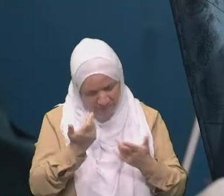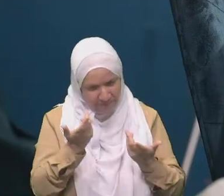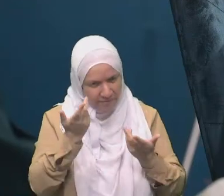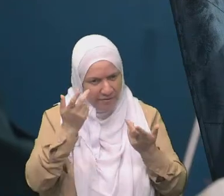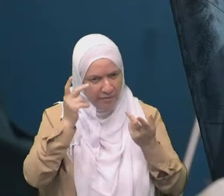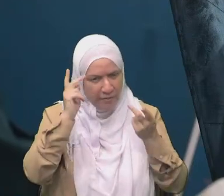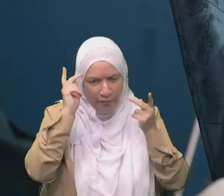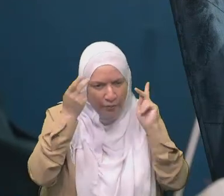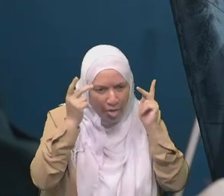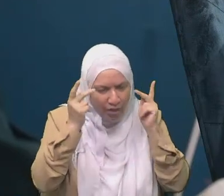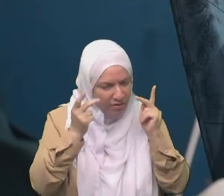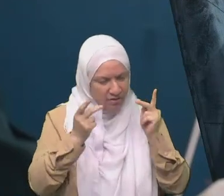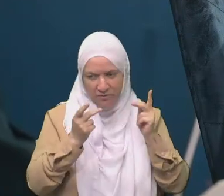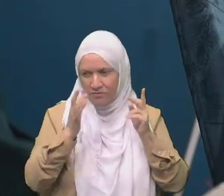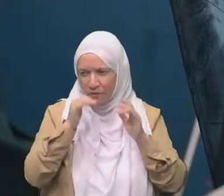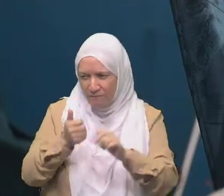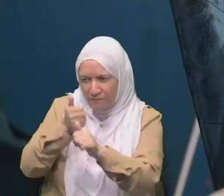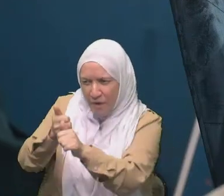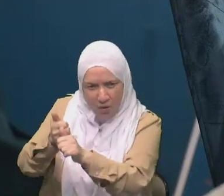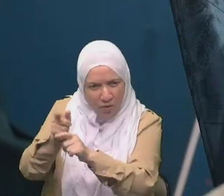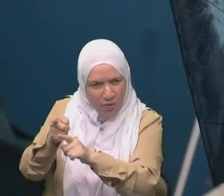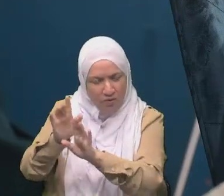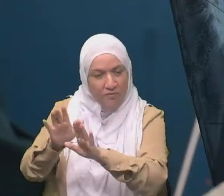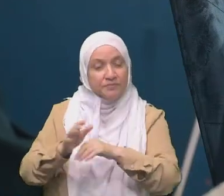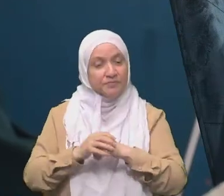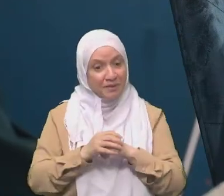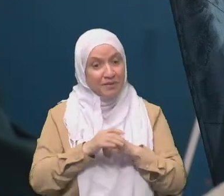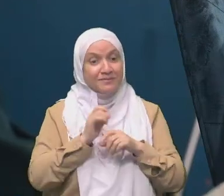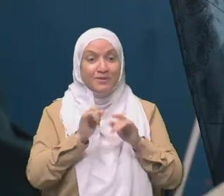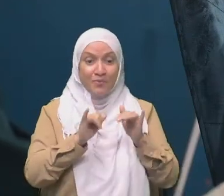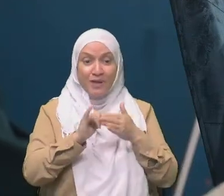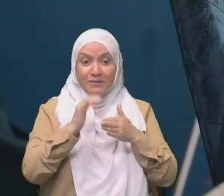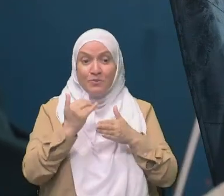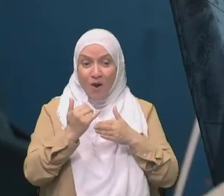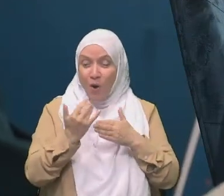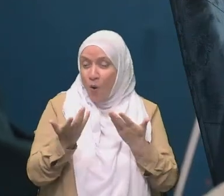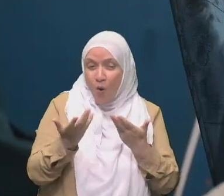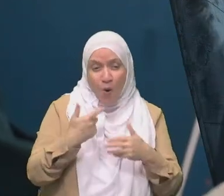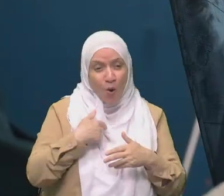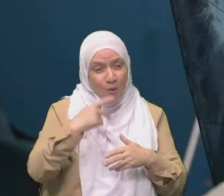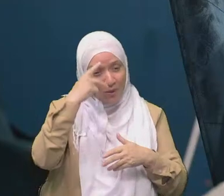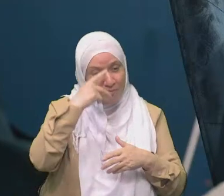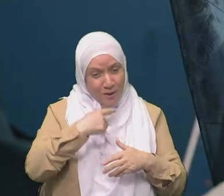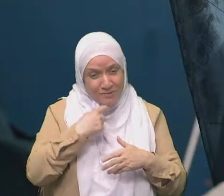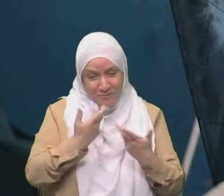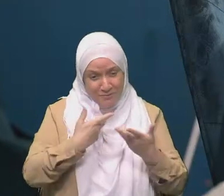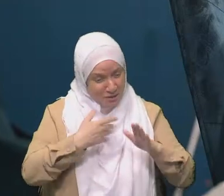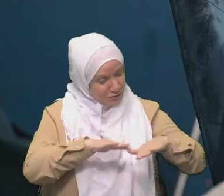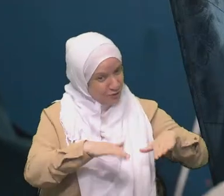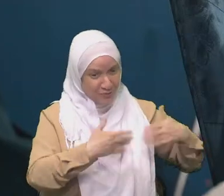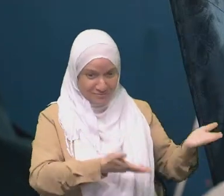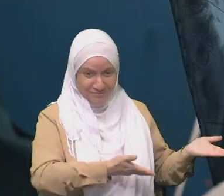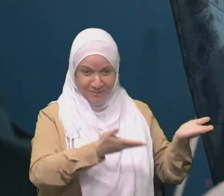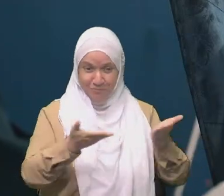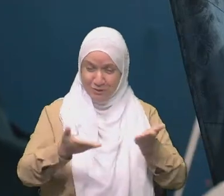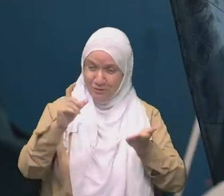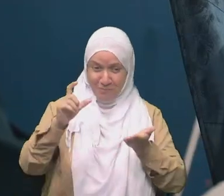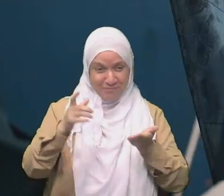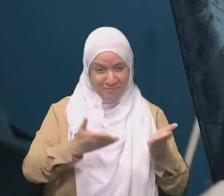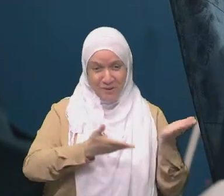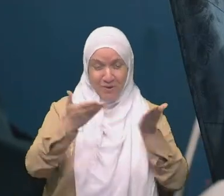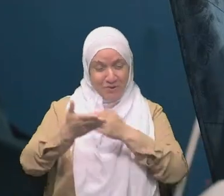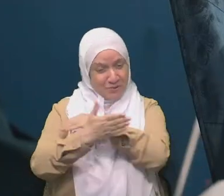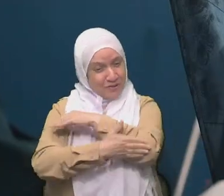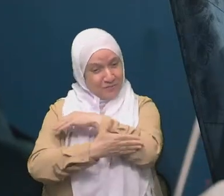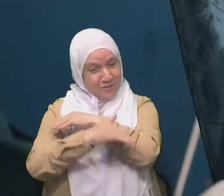to the table when they take their kids to a Muslim society or a Muslim country or even a Muslim school. So they were eager